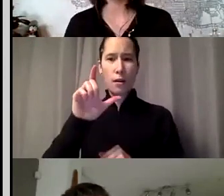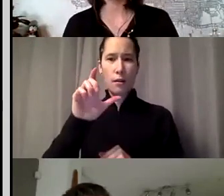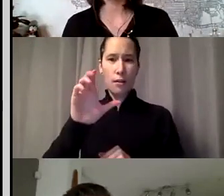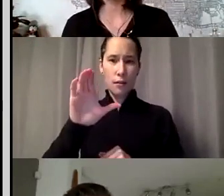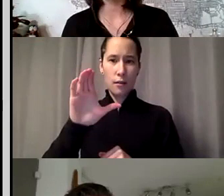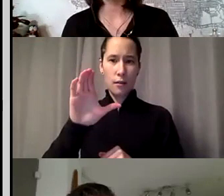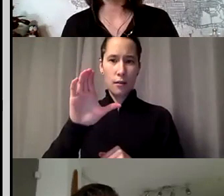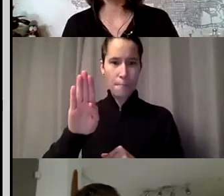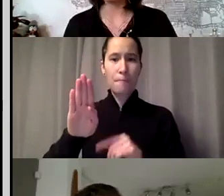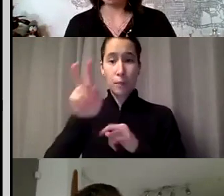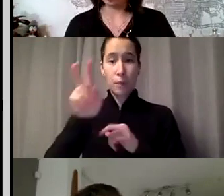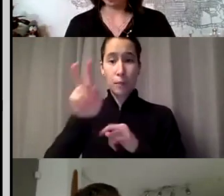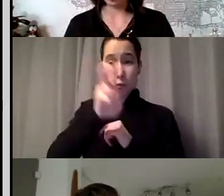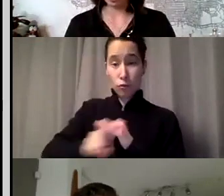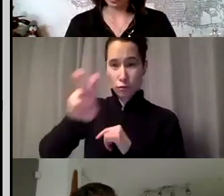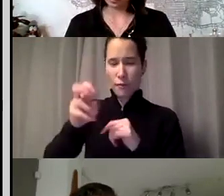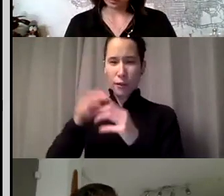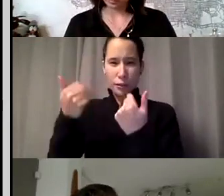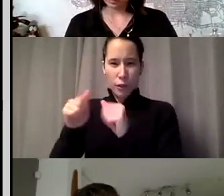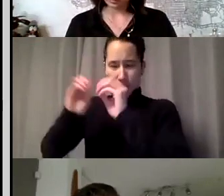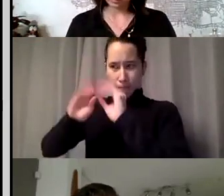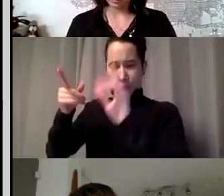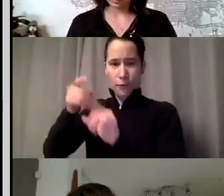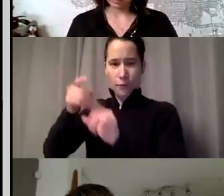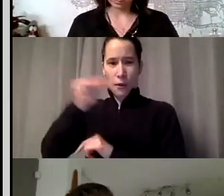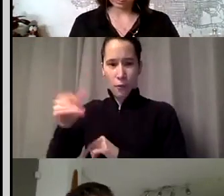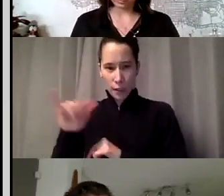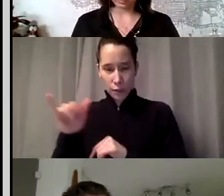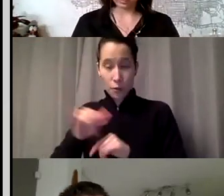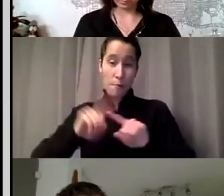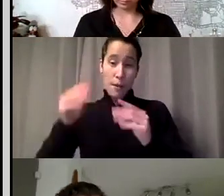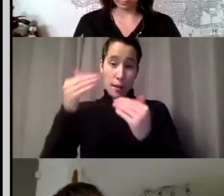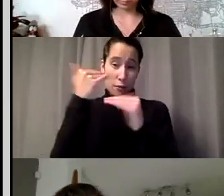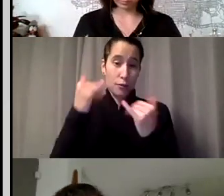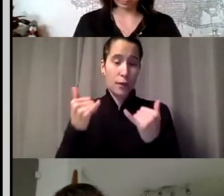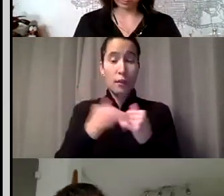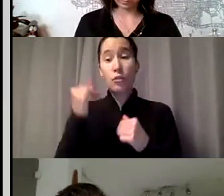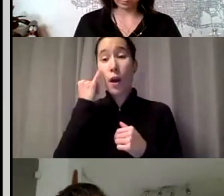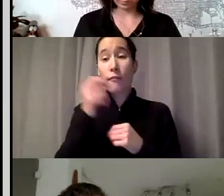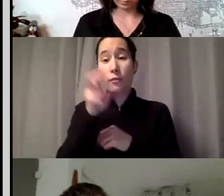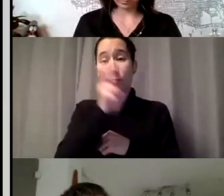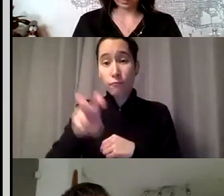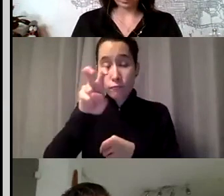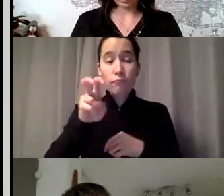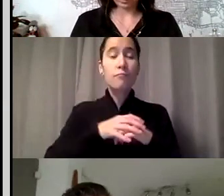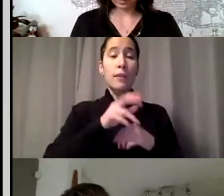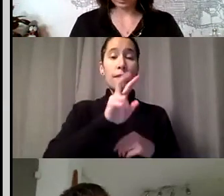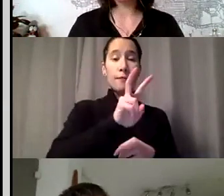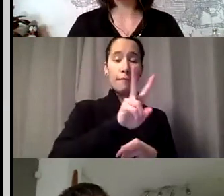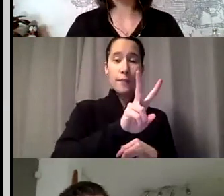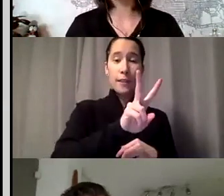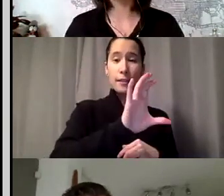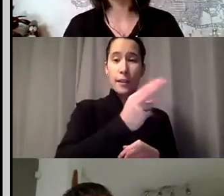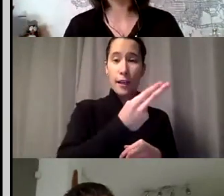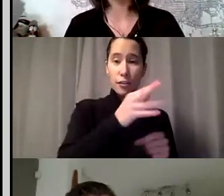time, you should only be traveling to your home club. So if you're crossing from Fraser Health to Vancouver Coastal to participate